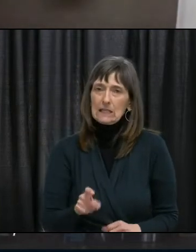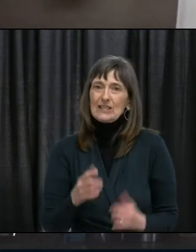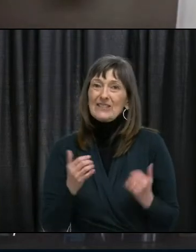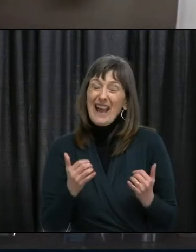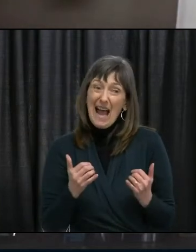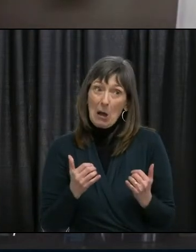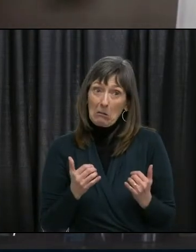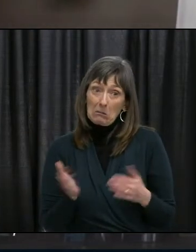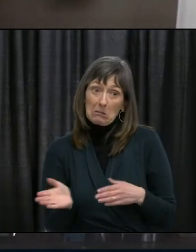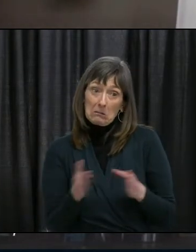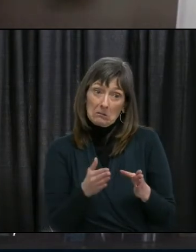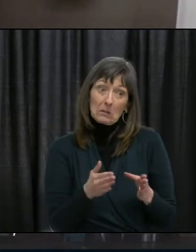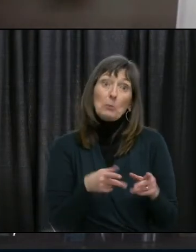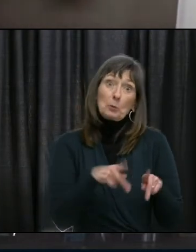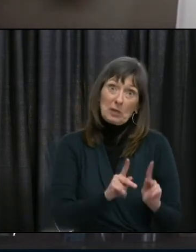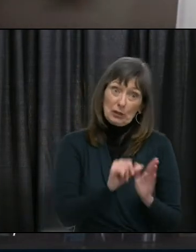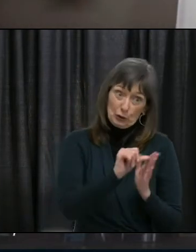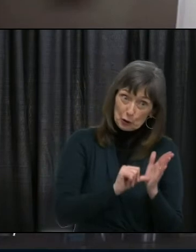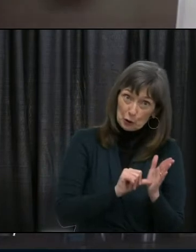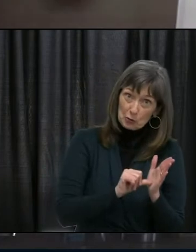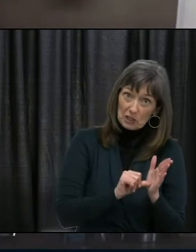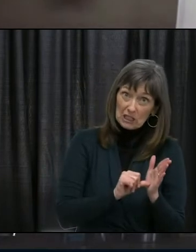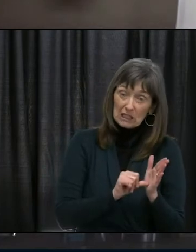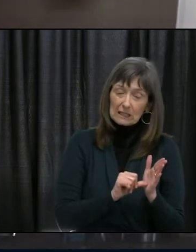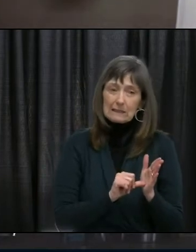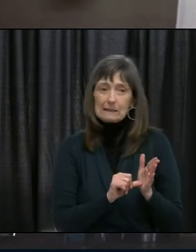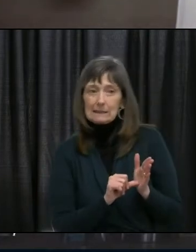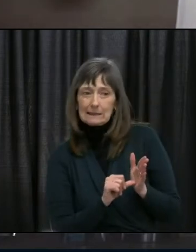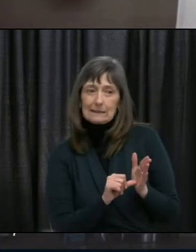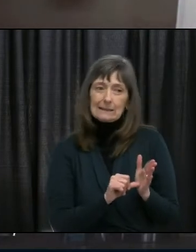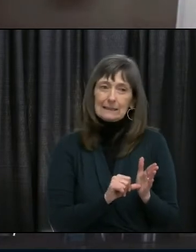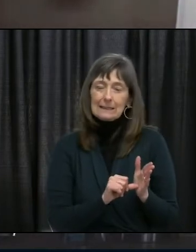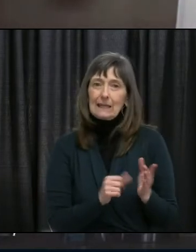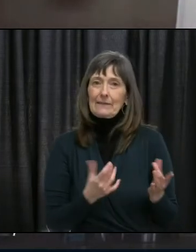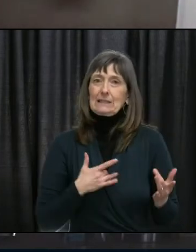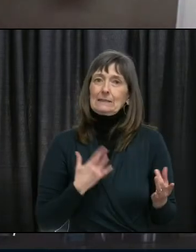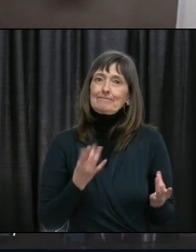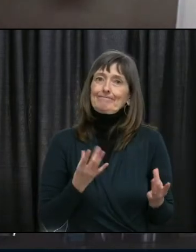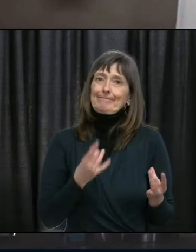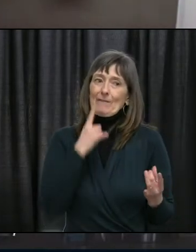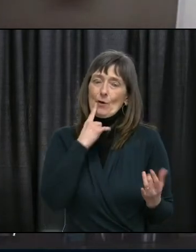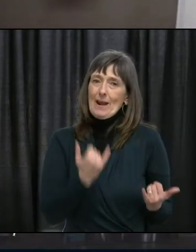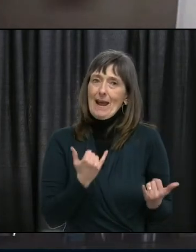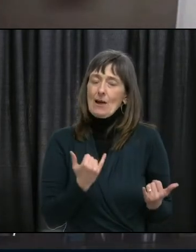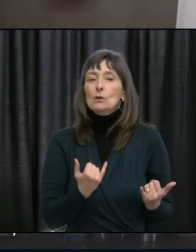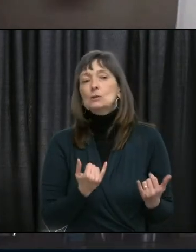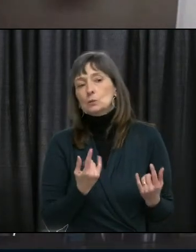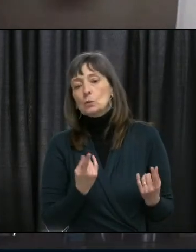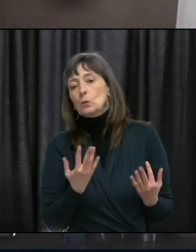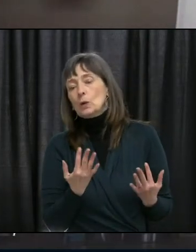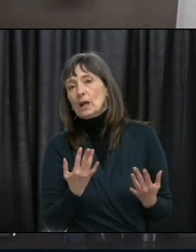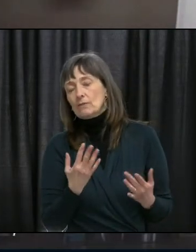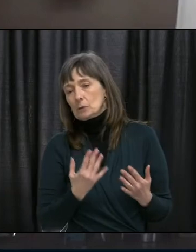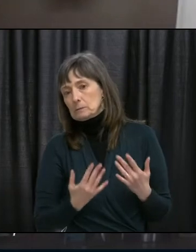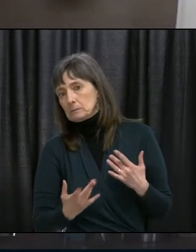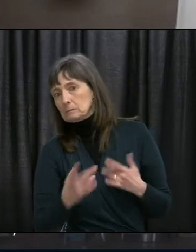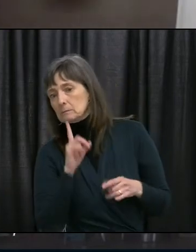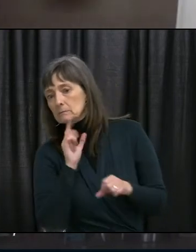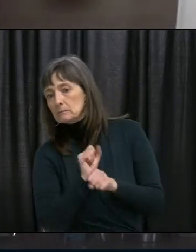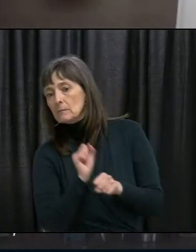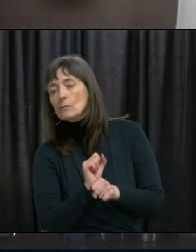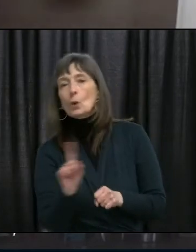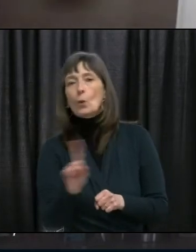such, with folk with planned procedures would be challenging until we know or can get a